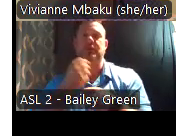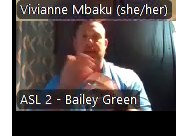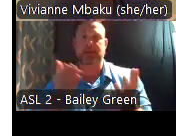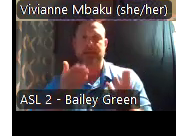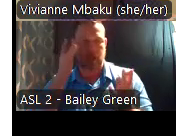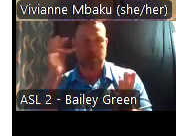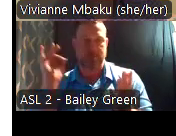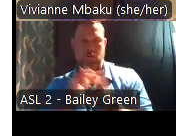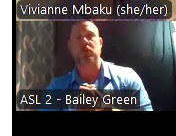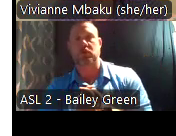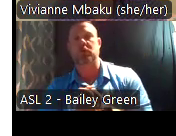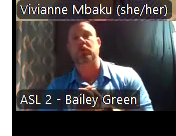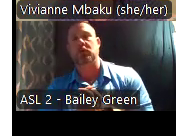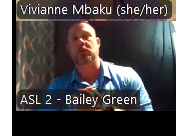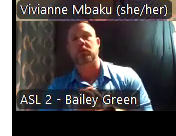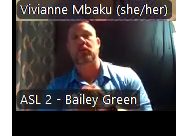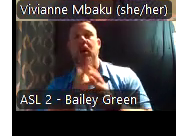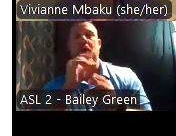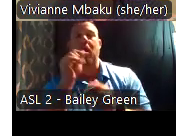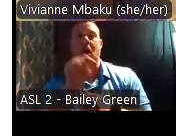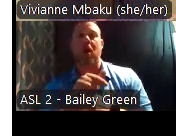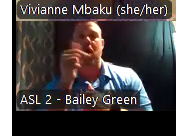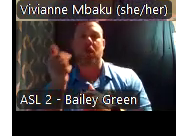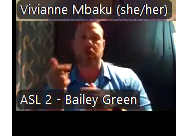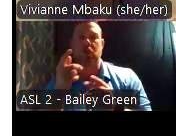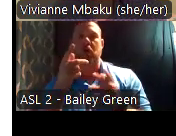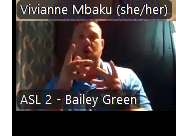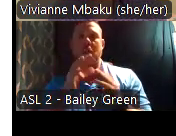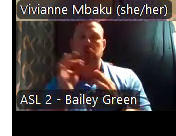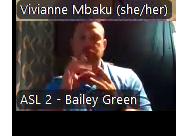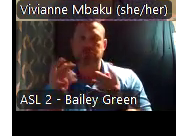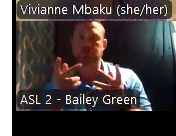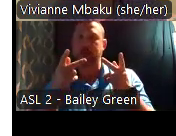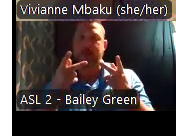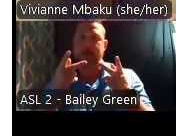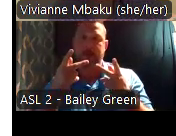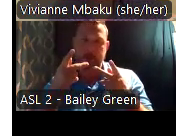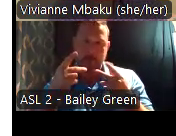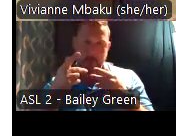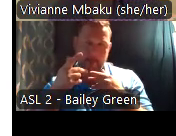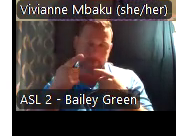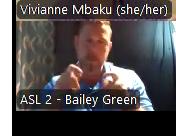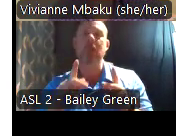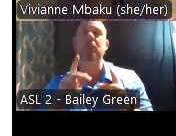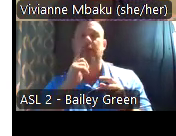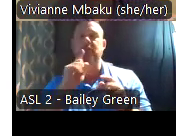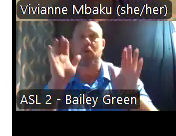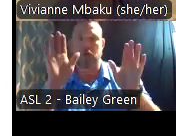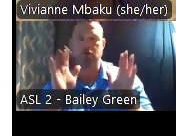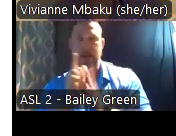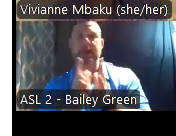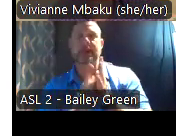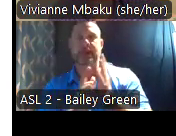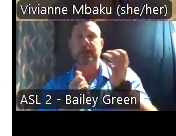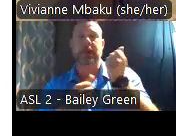California, and other options that might be available to really help keep great legal aid attorneys